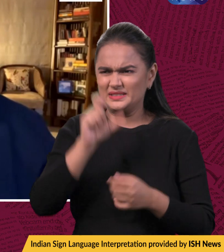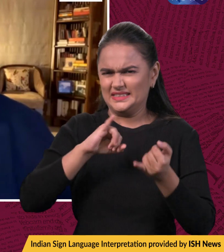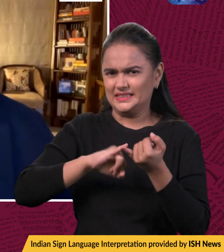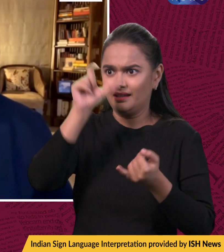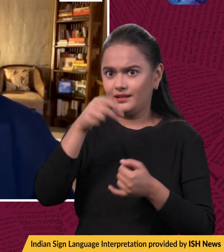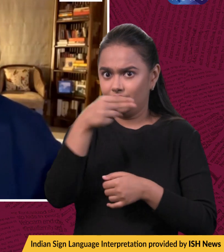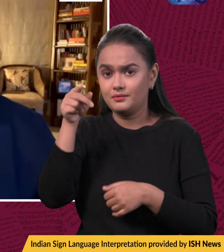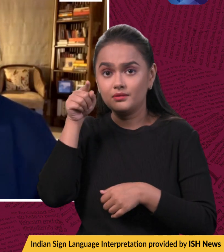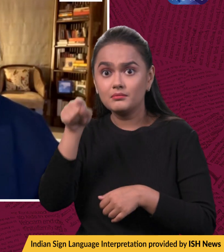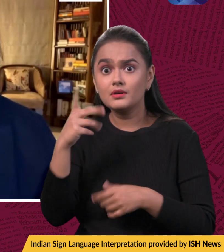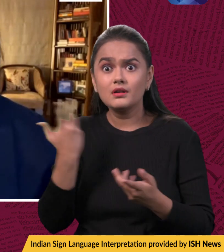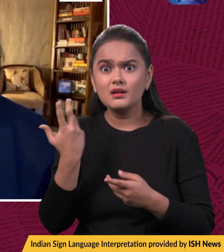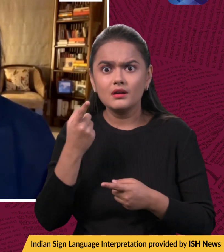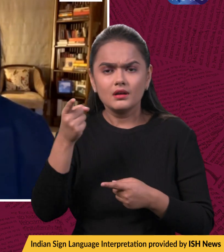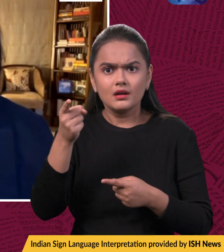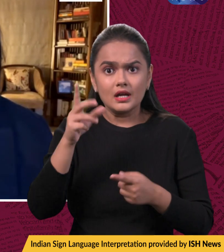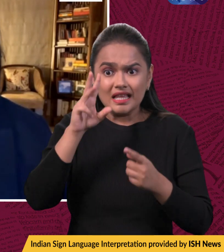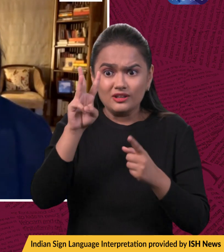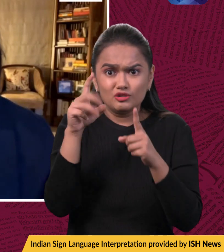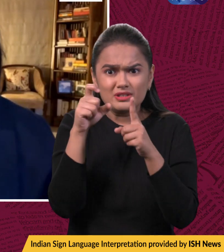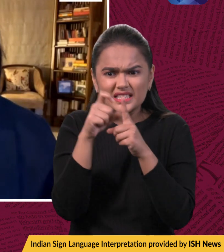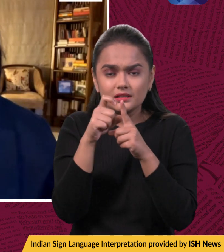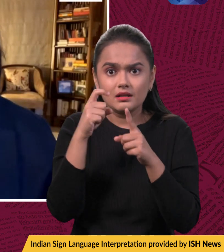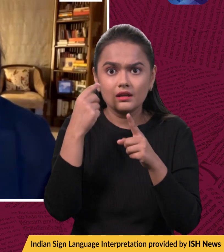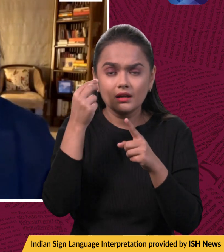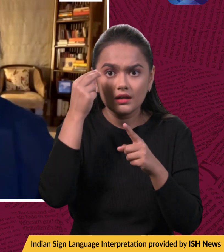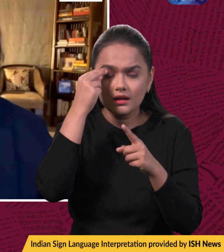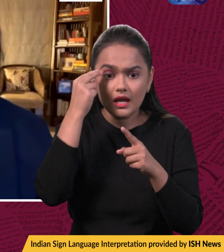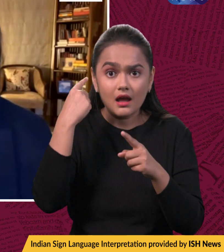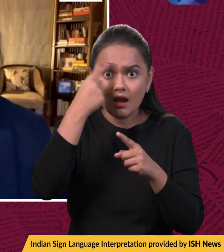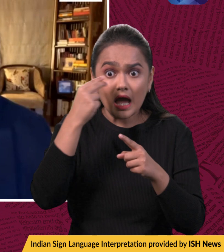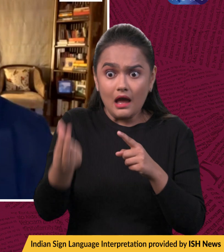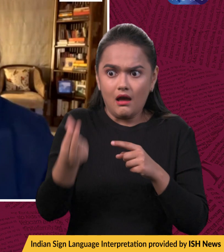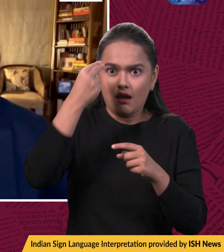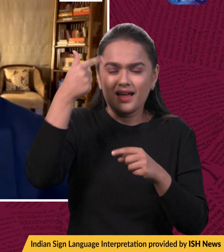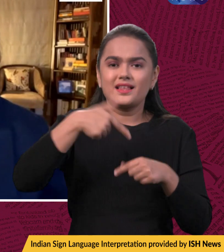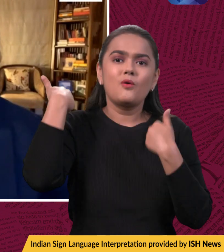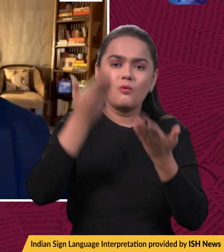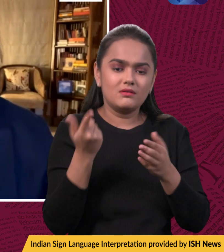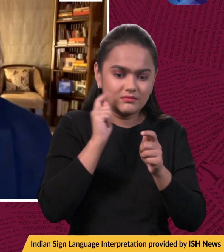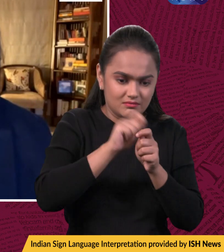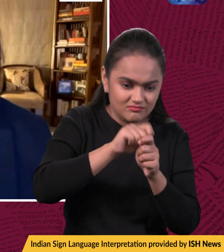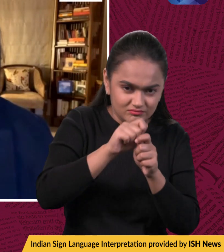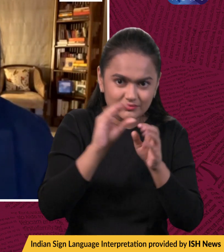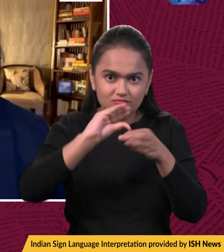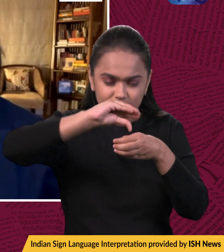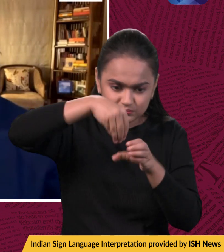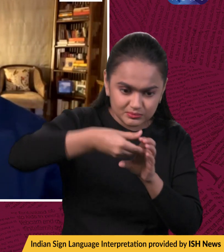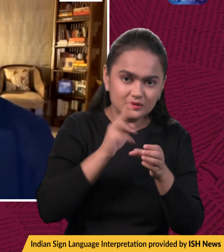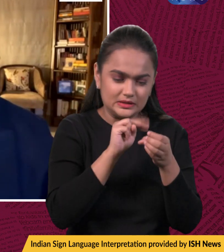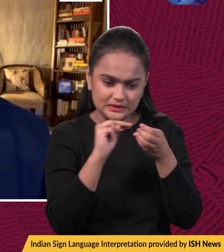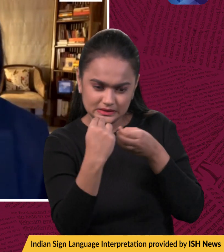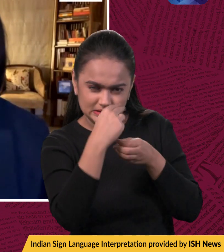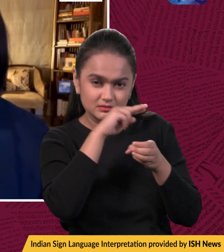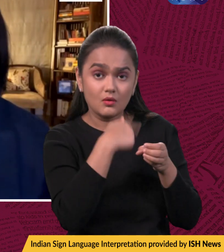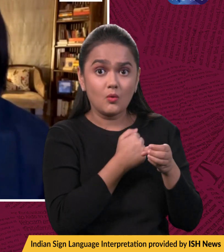person to get a completely 3D printed prosthetic eye. Till now, prosthetic eyes were molded in acrylic